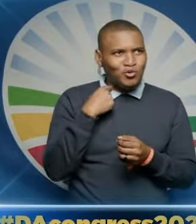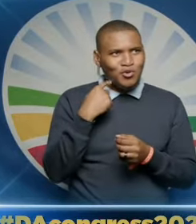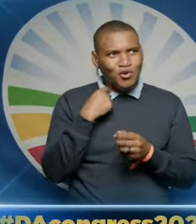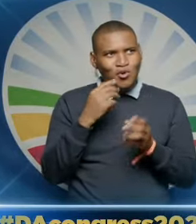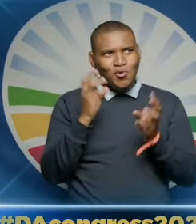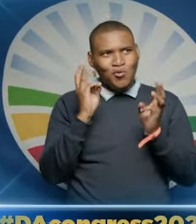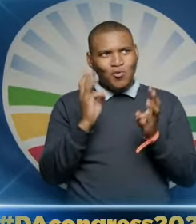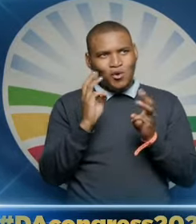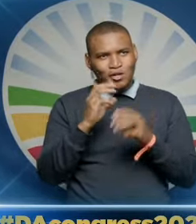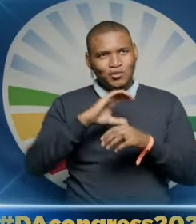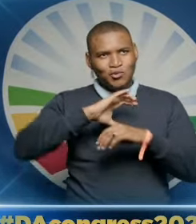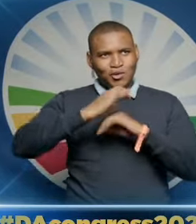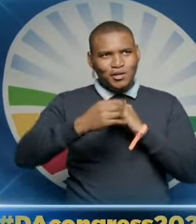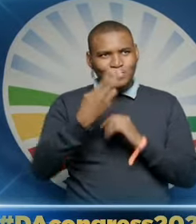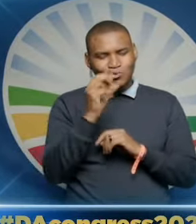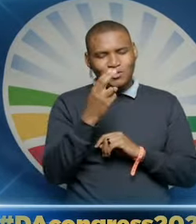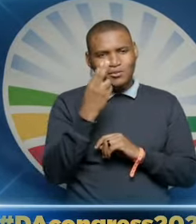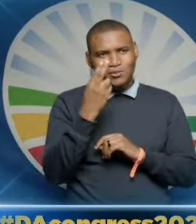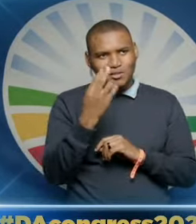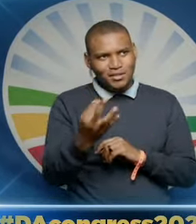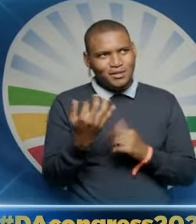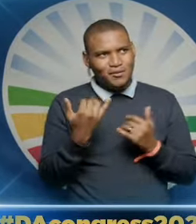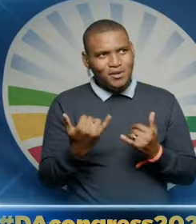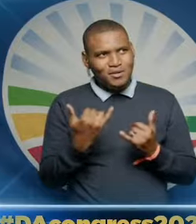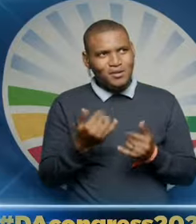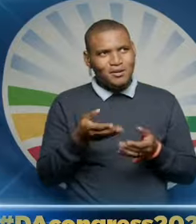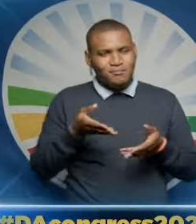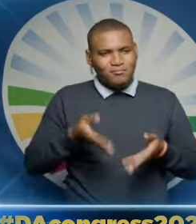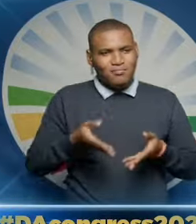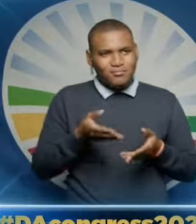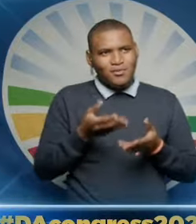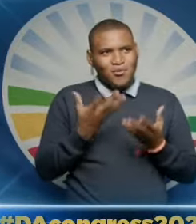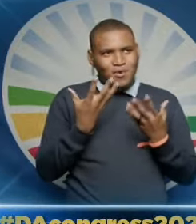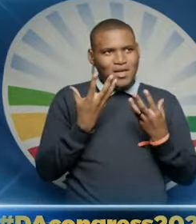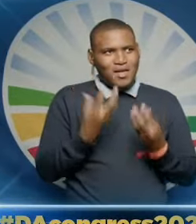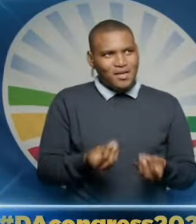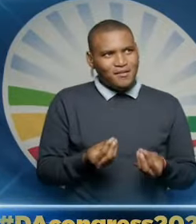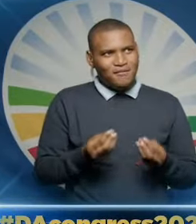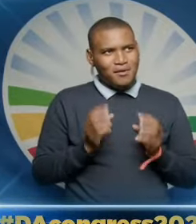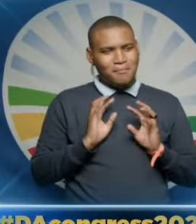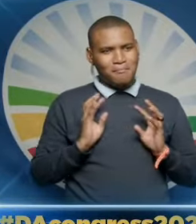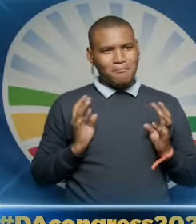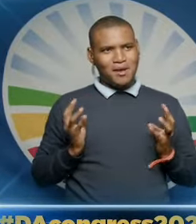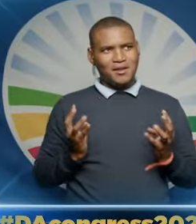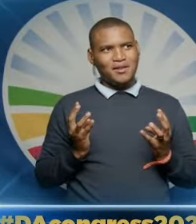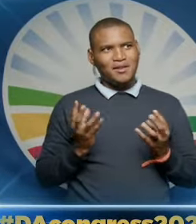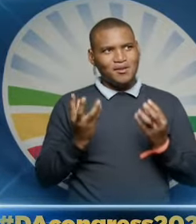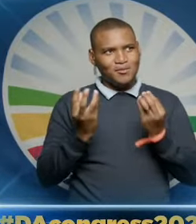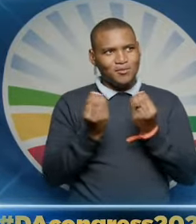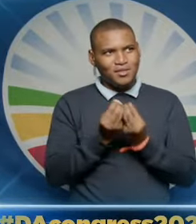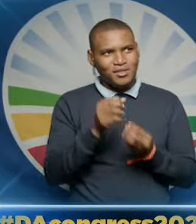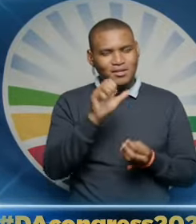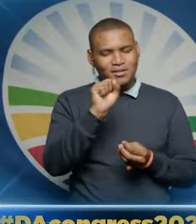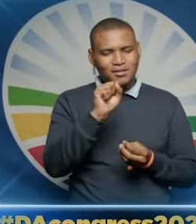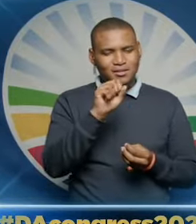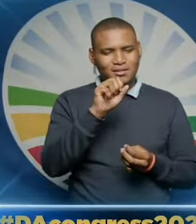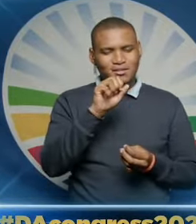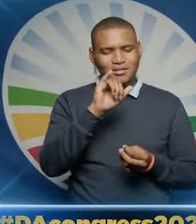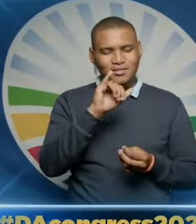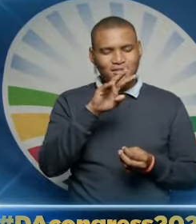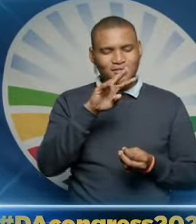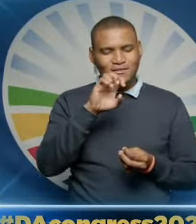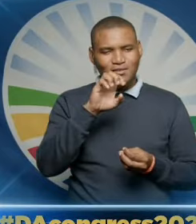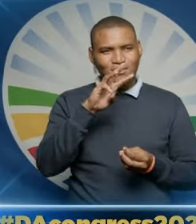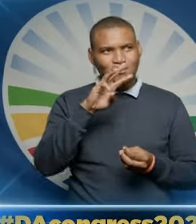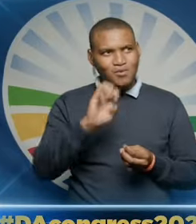Congress 2023. Right now in studio, we are back with our panel, Siviwe and Carly.